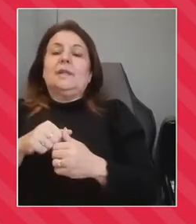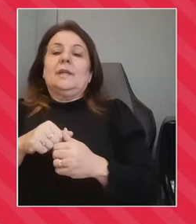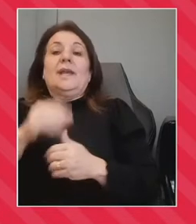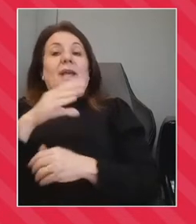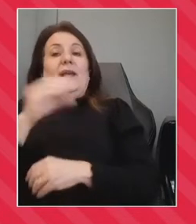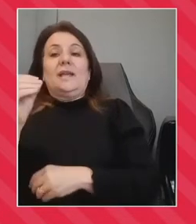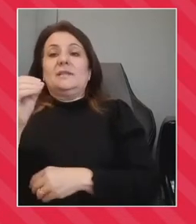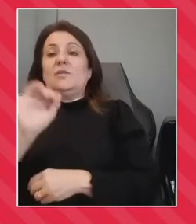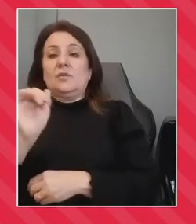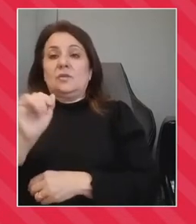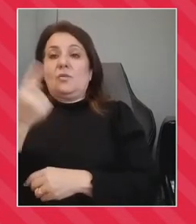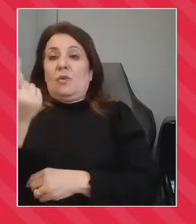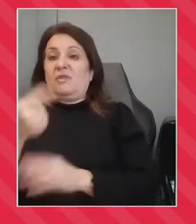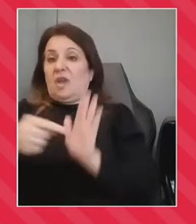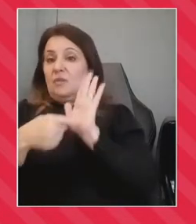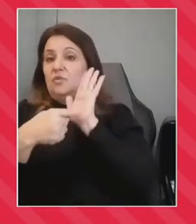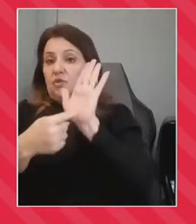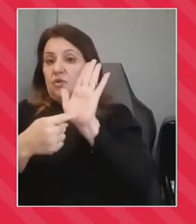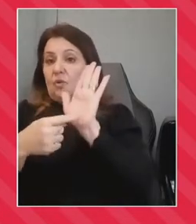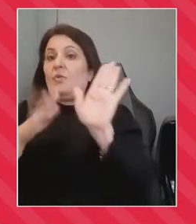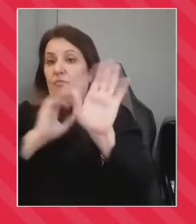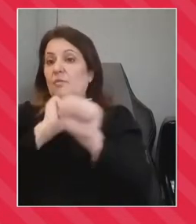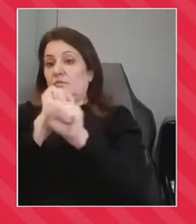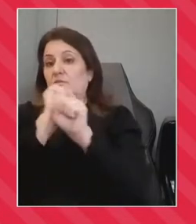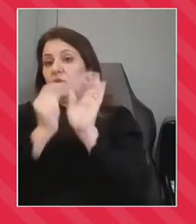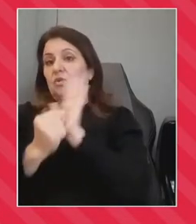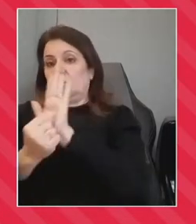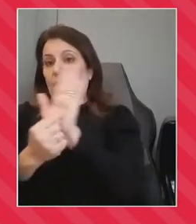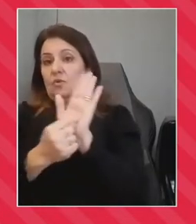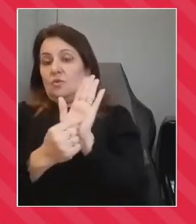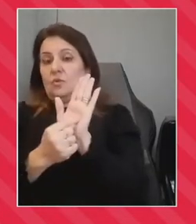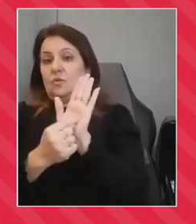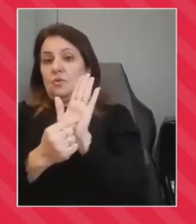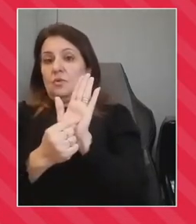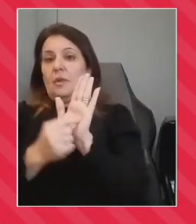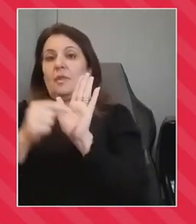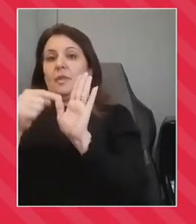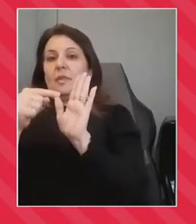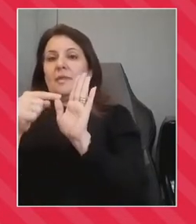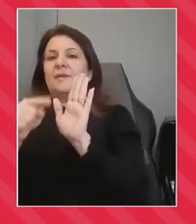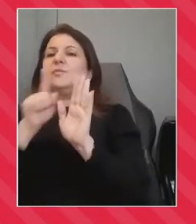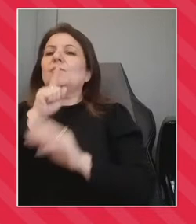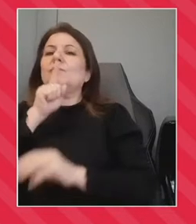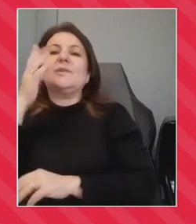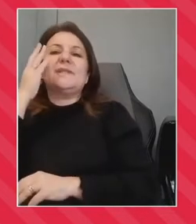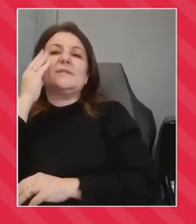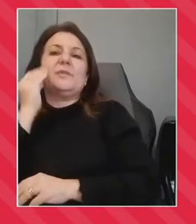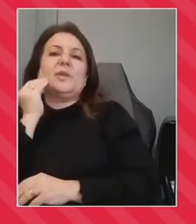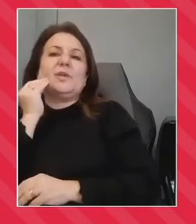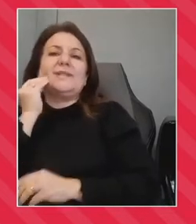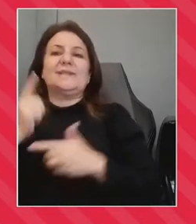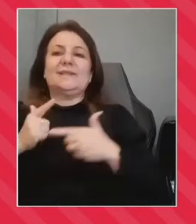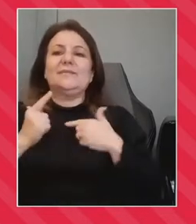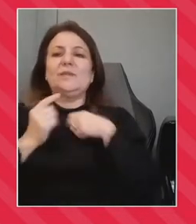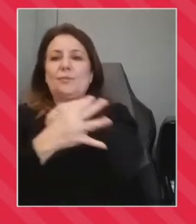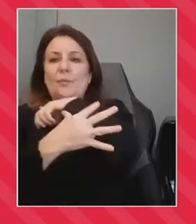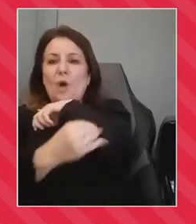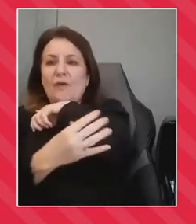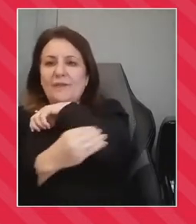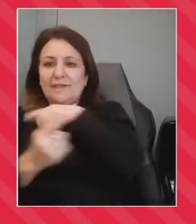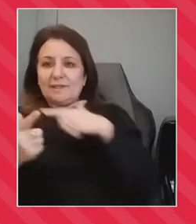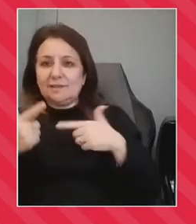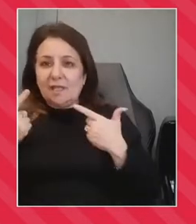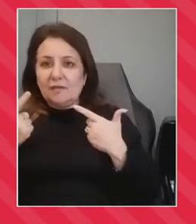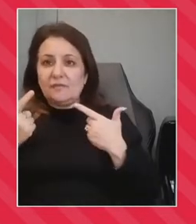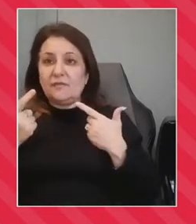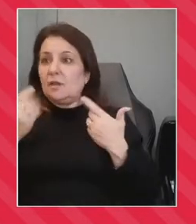that I show in my work is that this sheer experience of living in poverty, of not knowing whether you're going to be